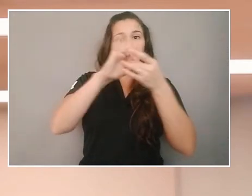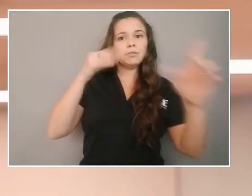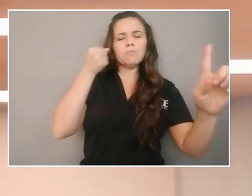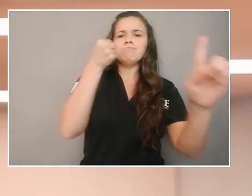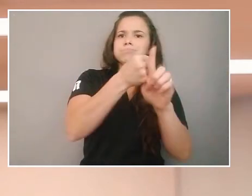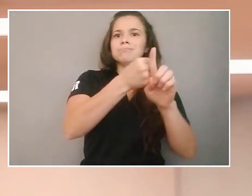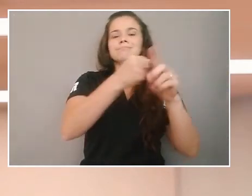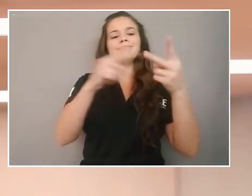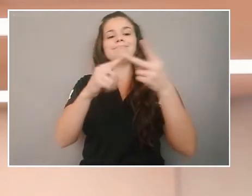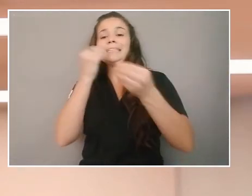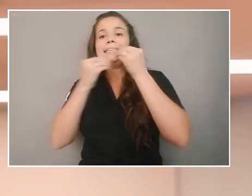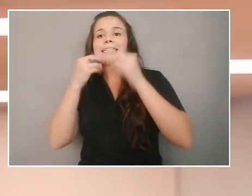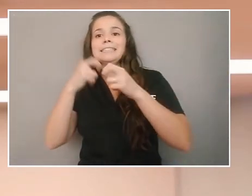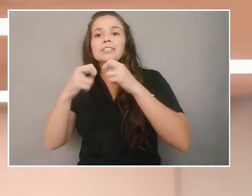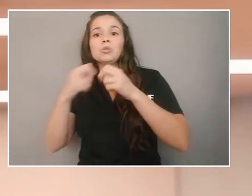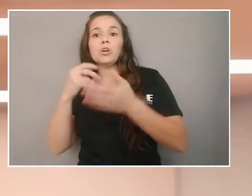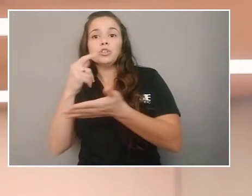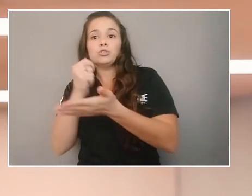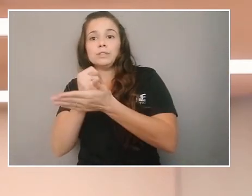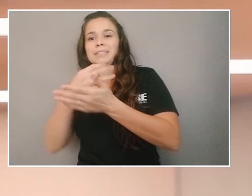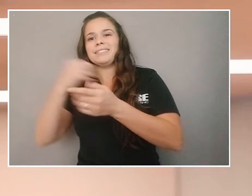trauma-focused CBT.